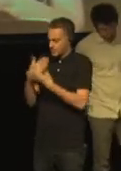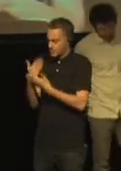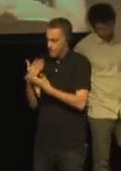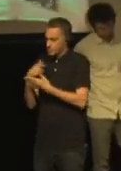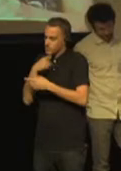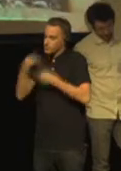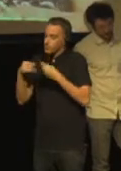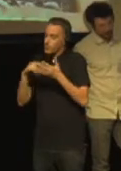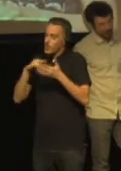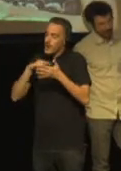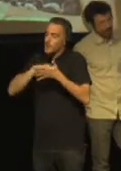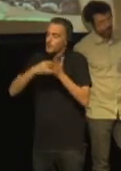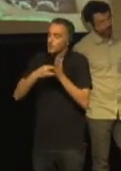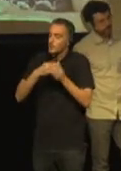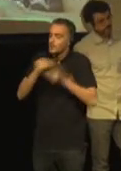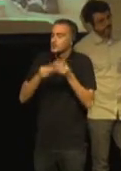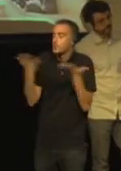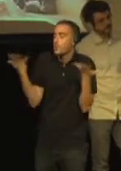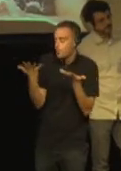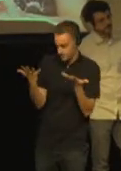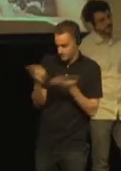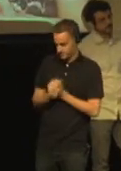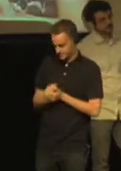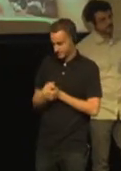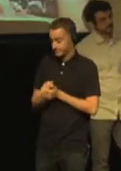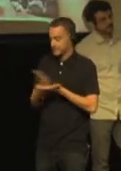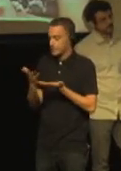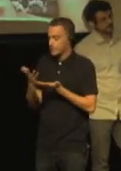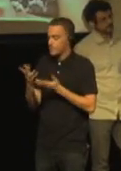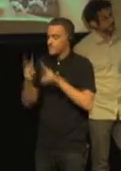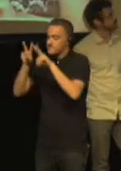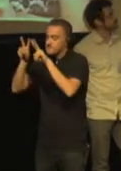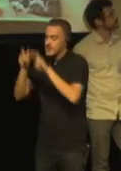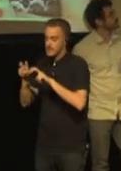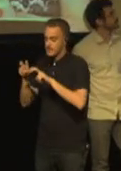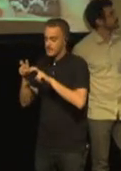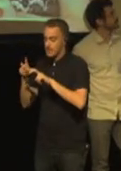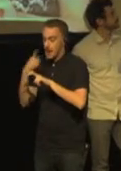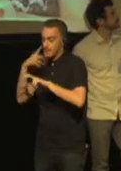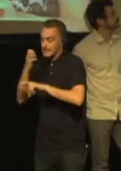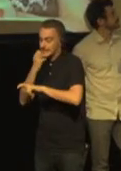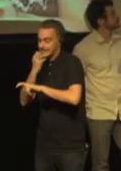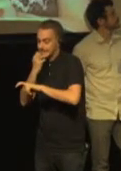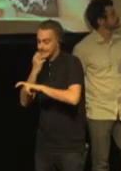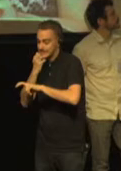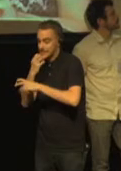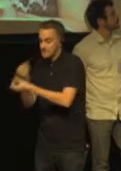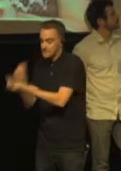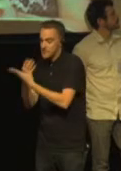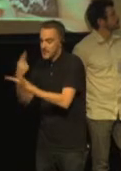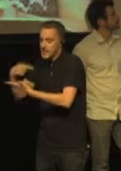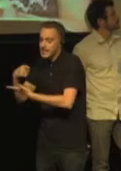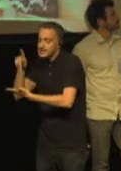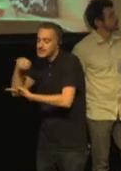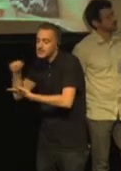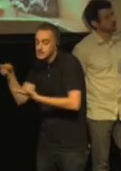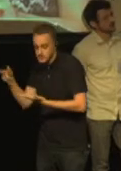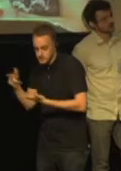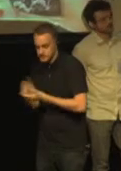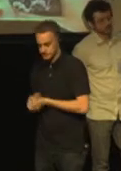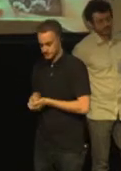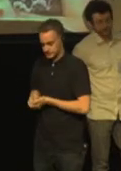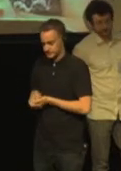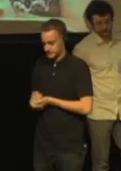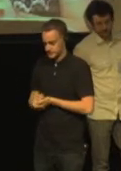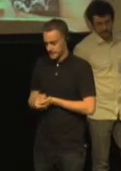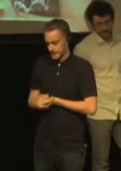bit of a search, see if there's any available data that we could use. And we went back to the literature to see if actually any other